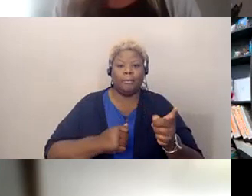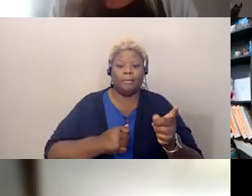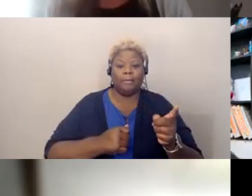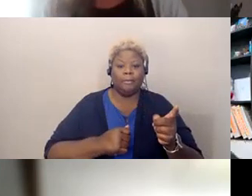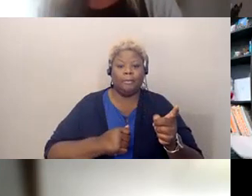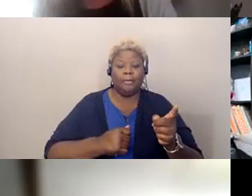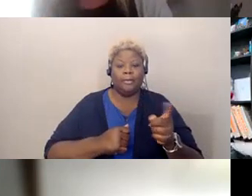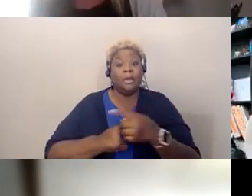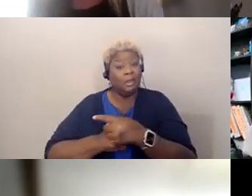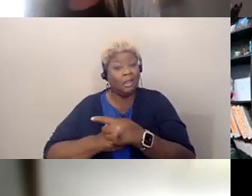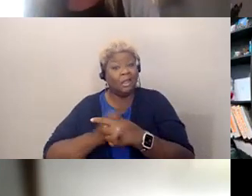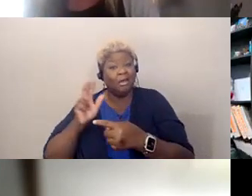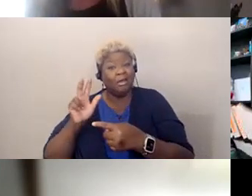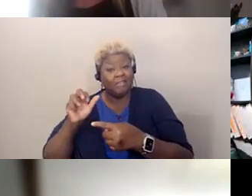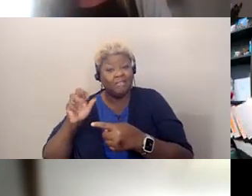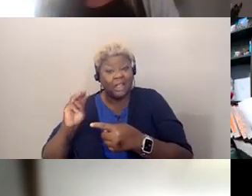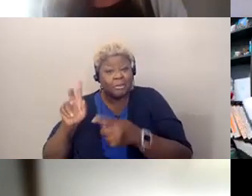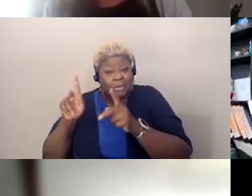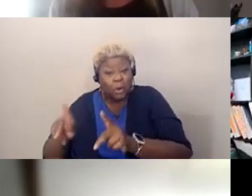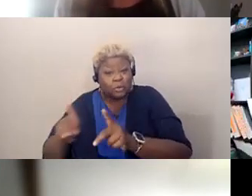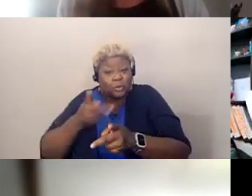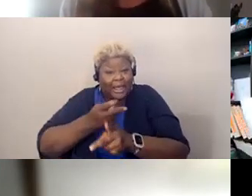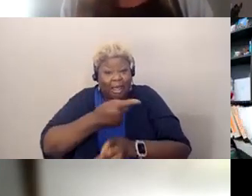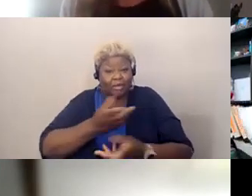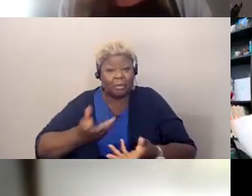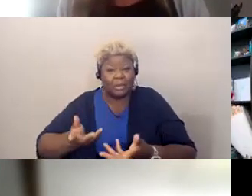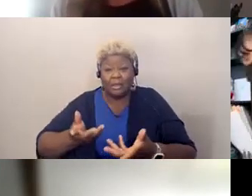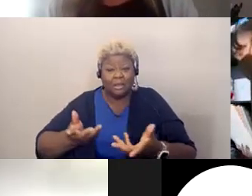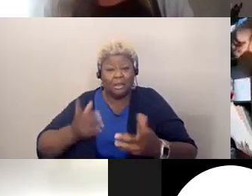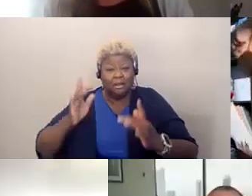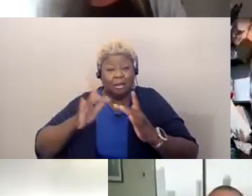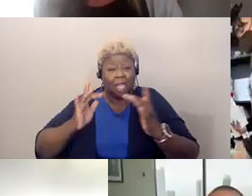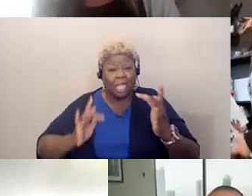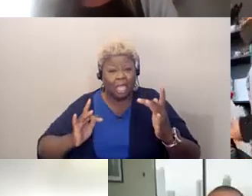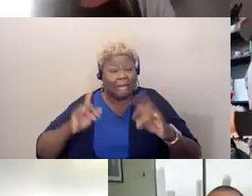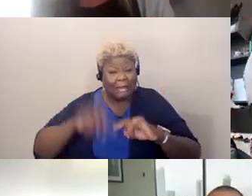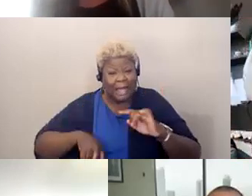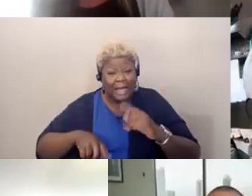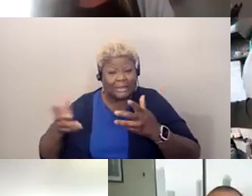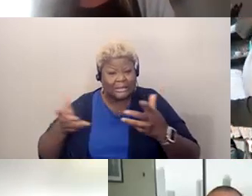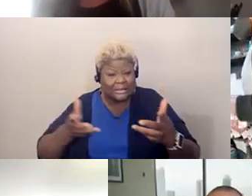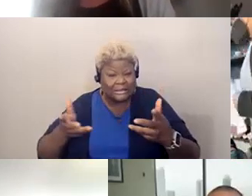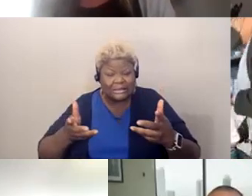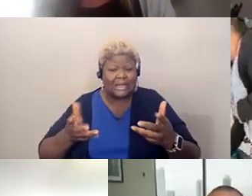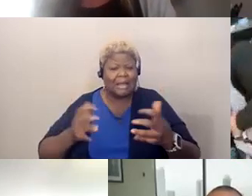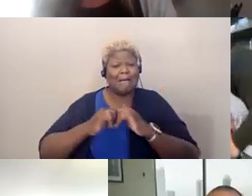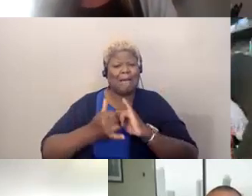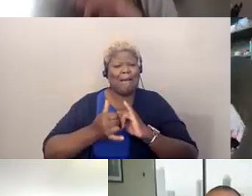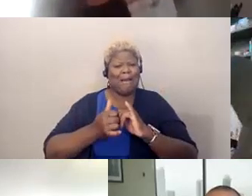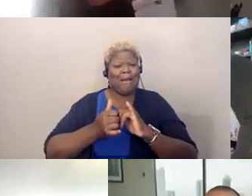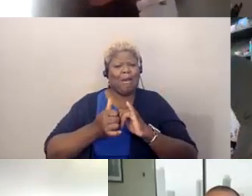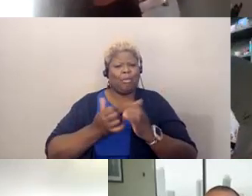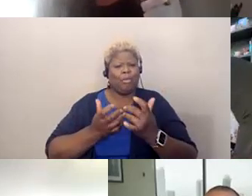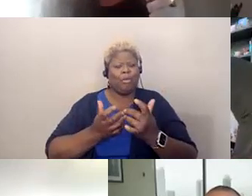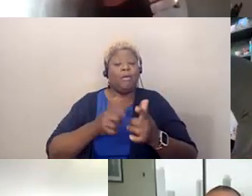though the victim may actually be the primary guardian or individual to support that